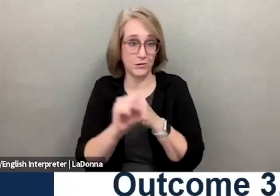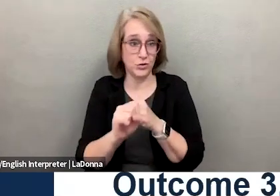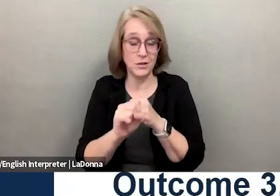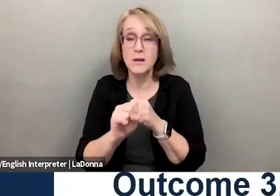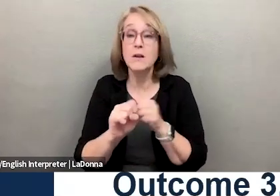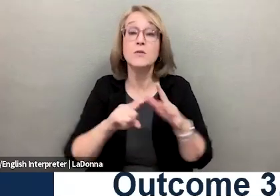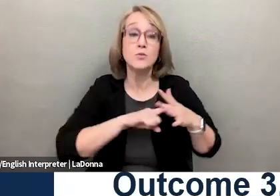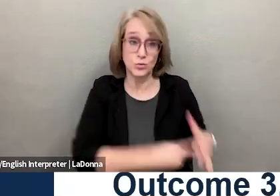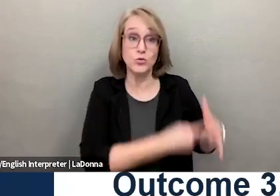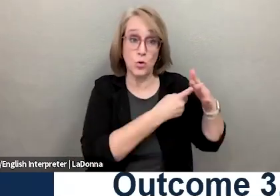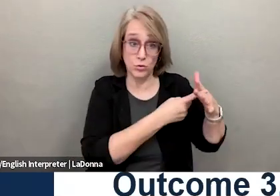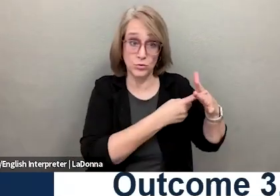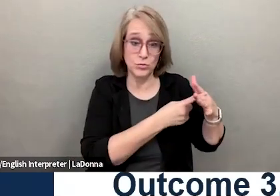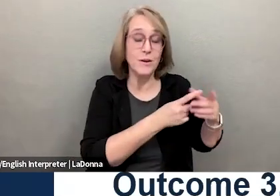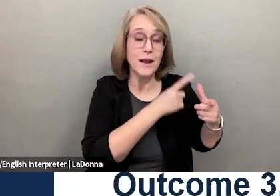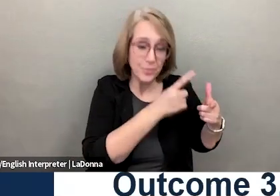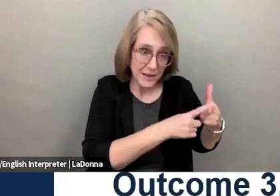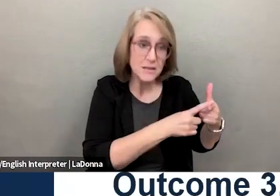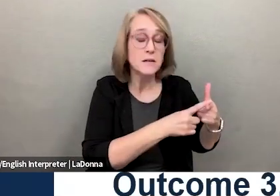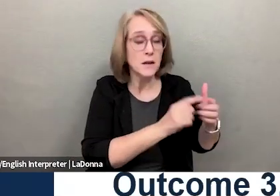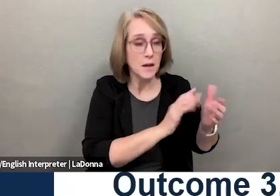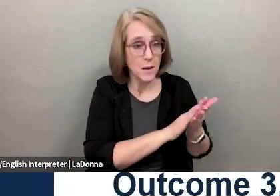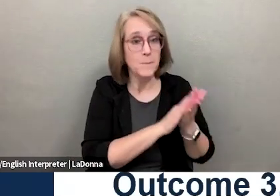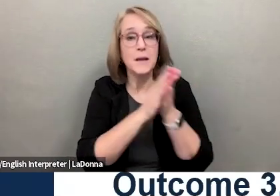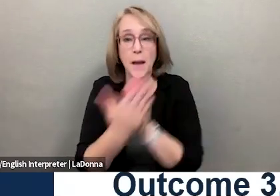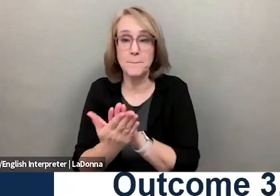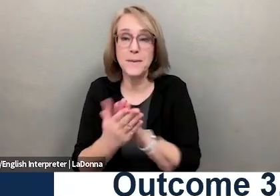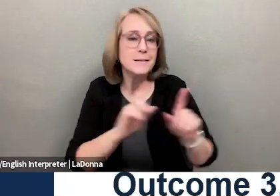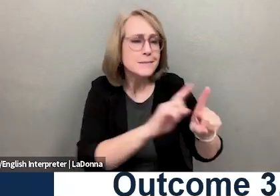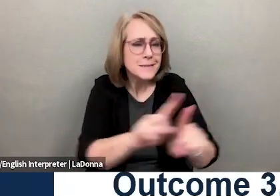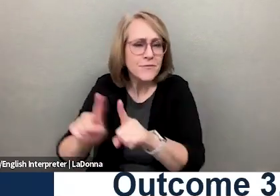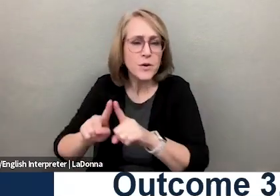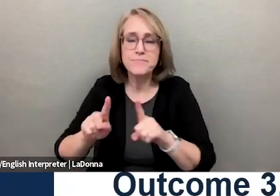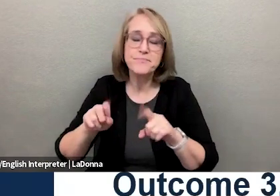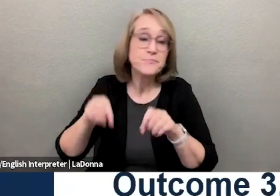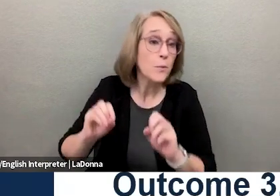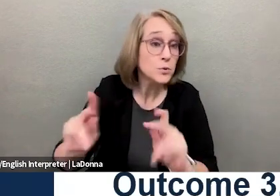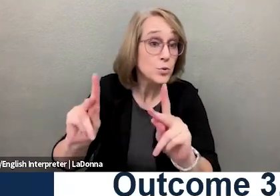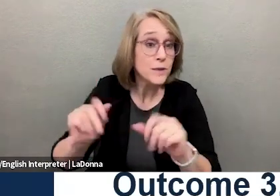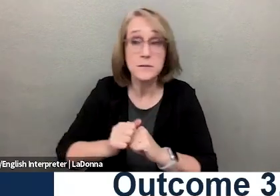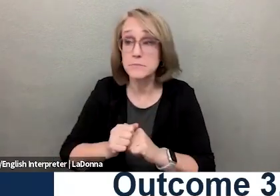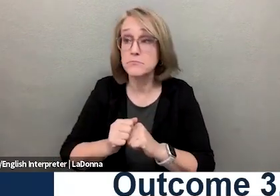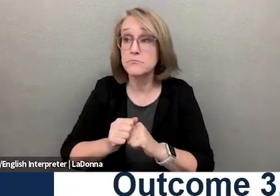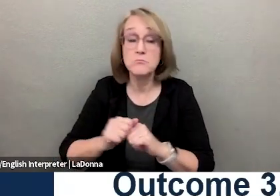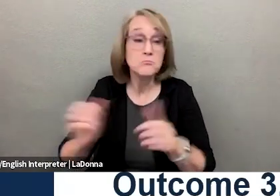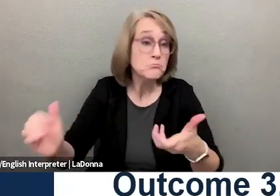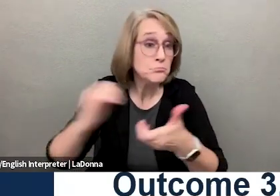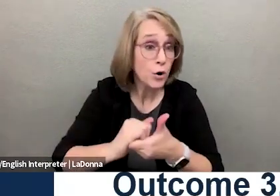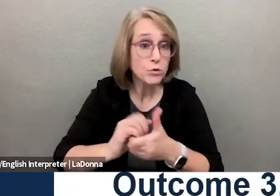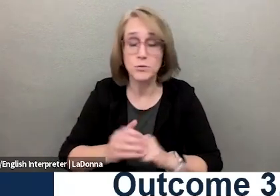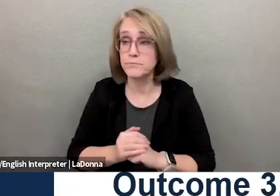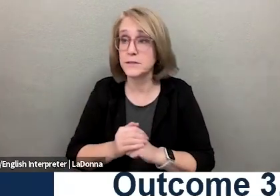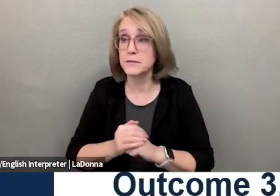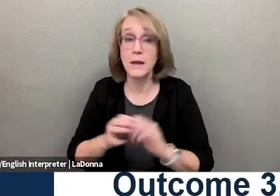extent possible, to be able to form opportunities and partnerships and collaborations among